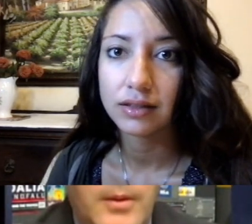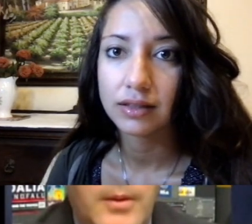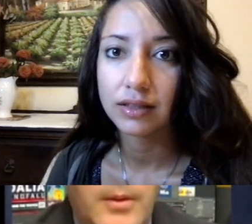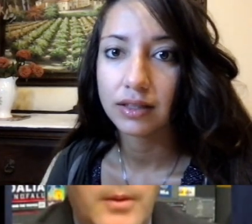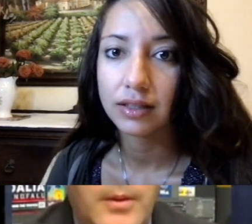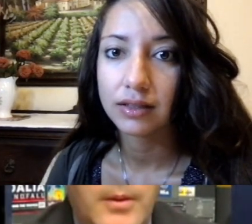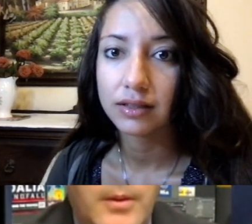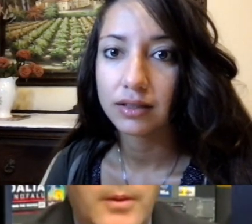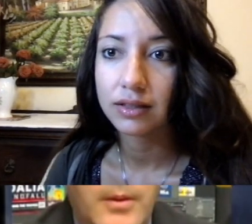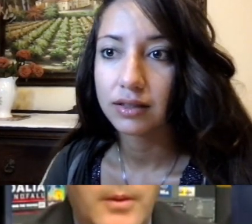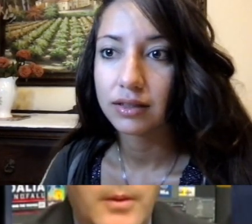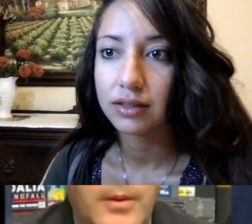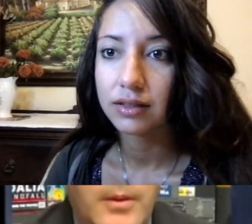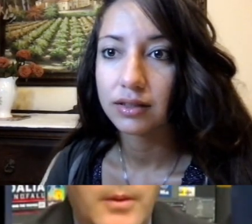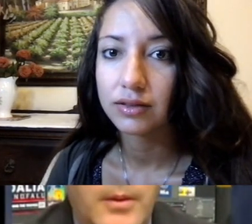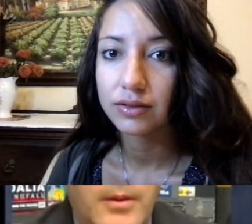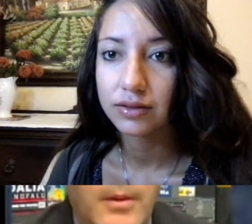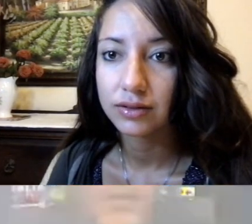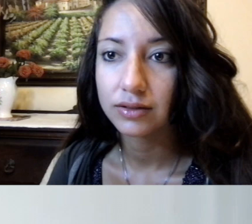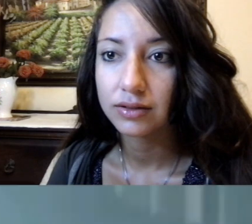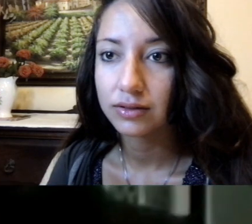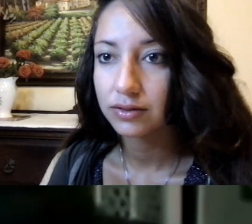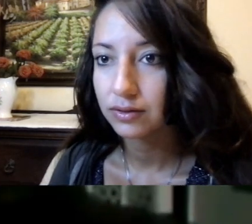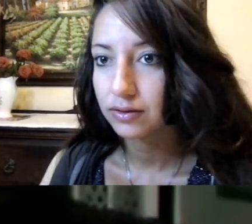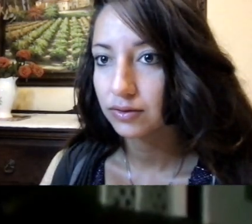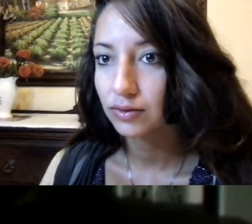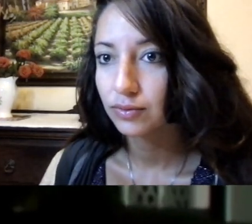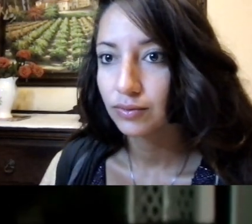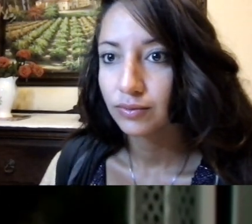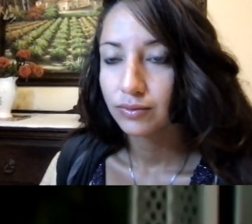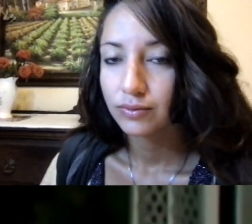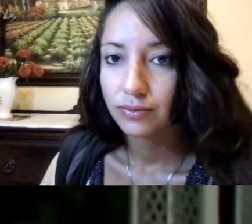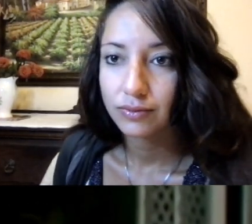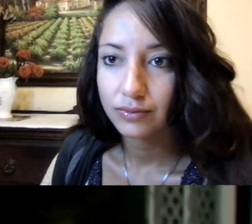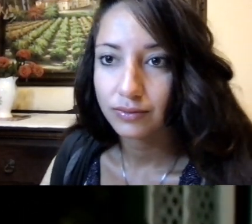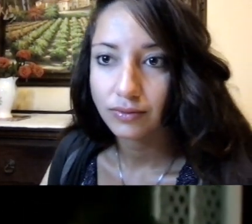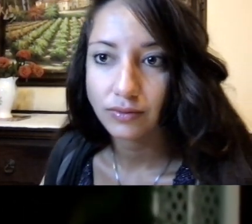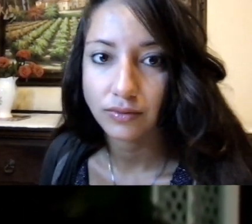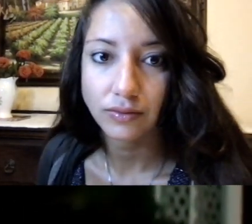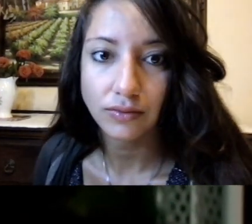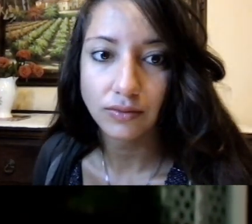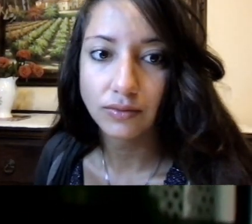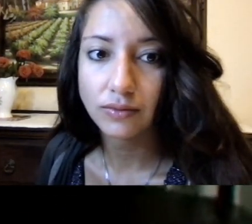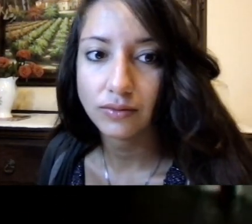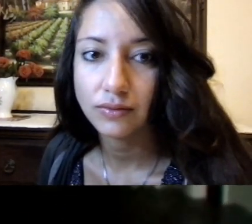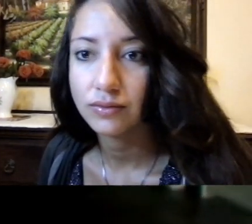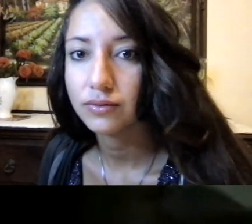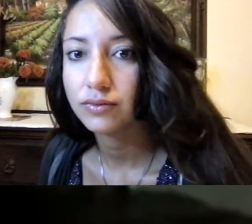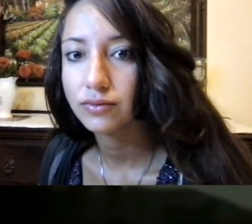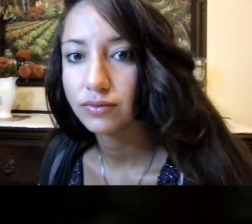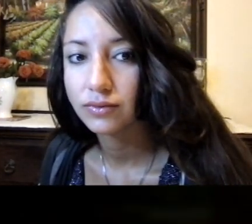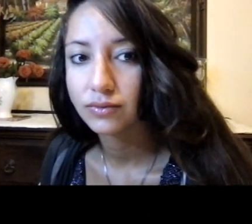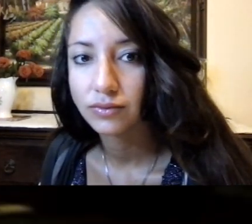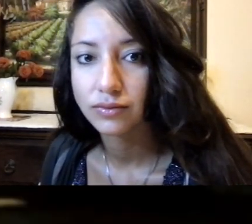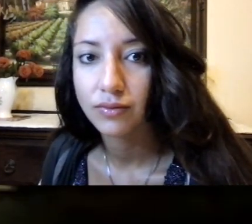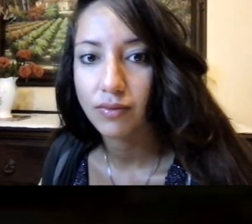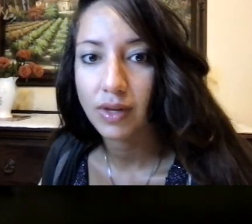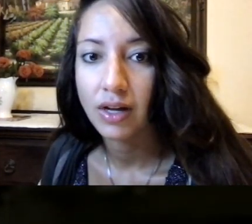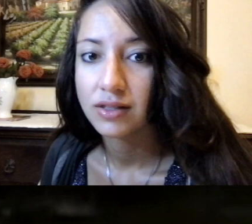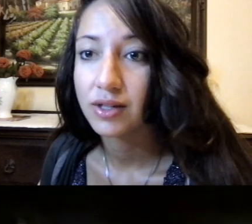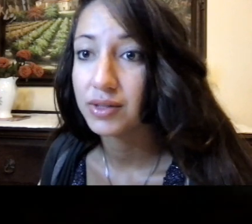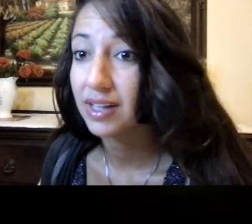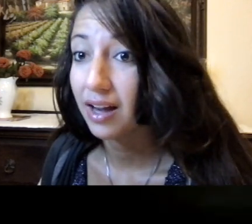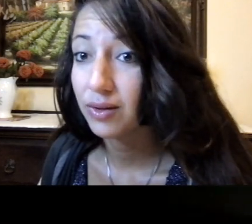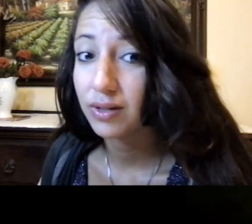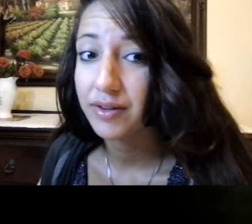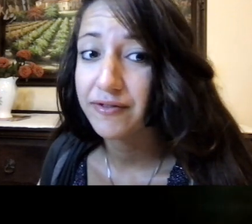He's preparing for his live report. Let's just listen in to... You can hear IDALIA coming in the background, and this is again